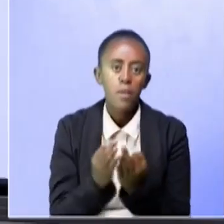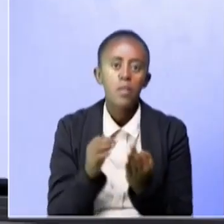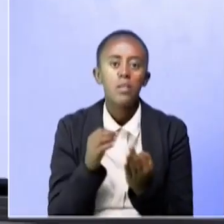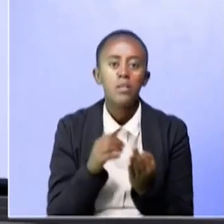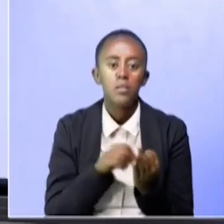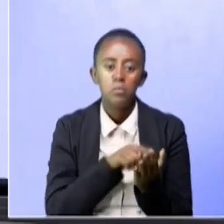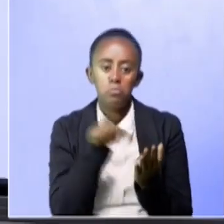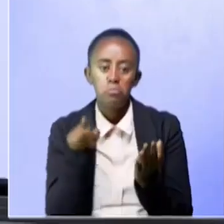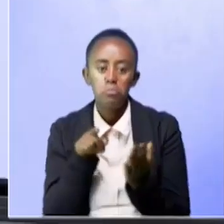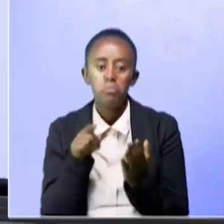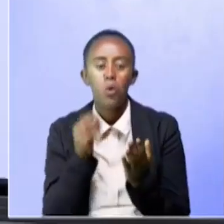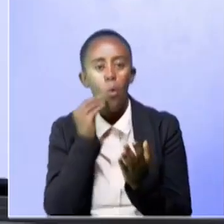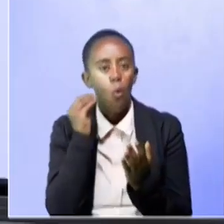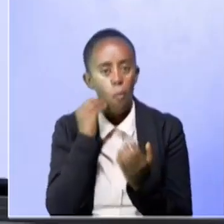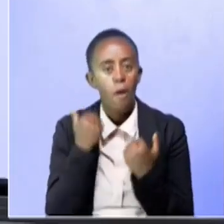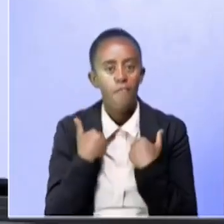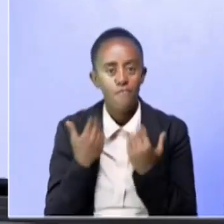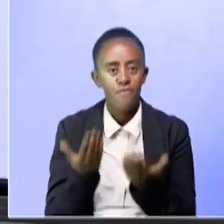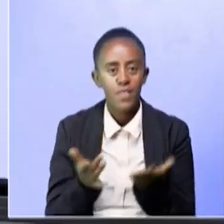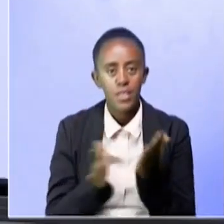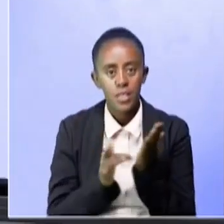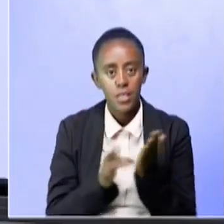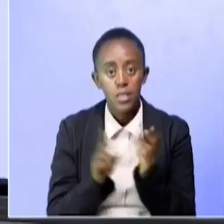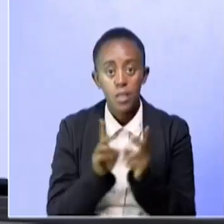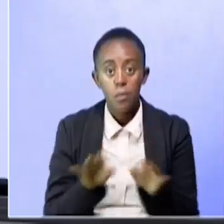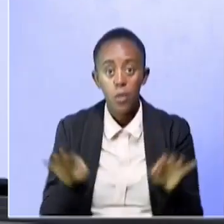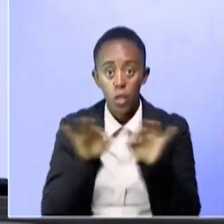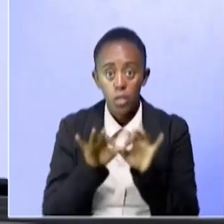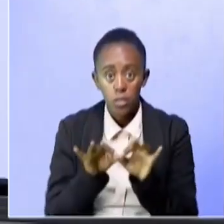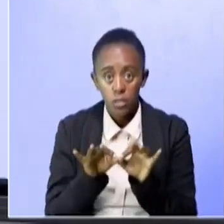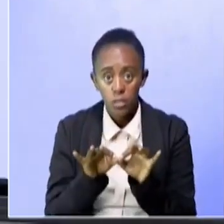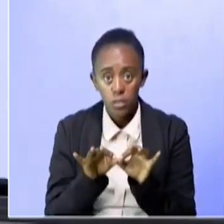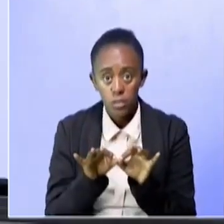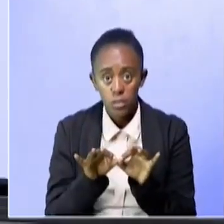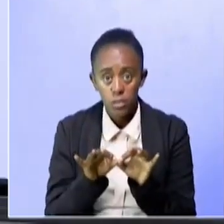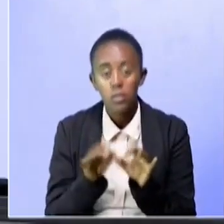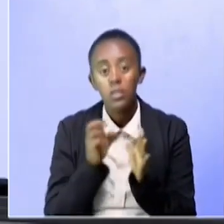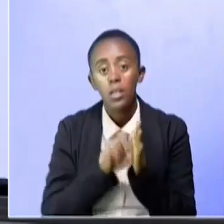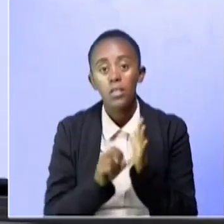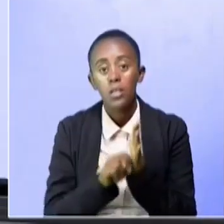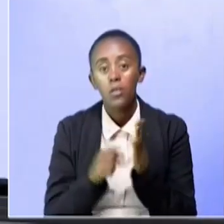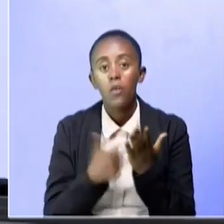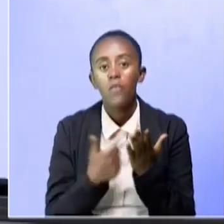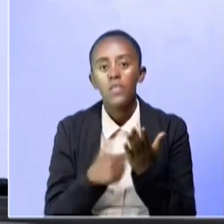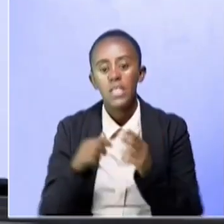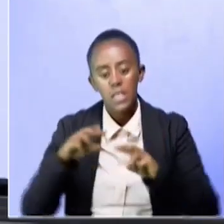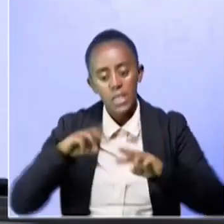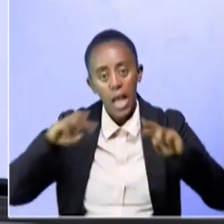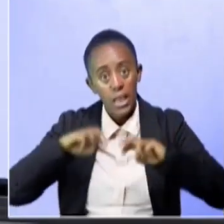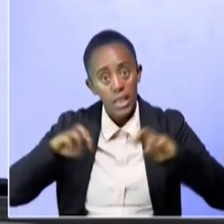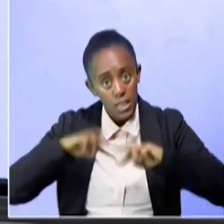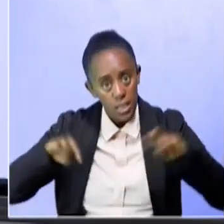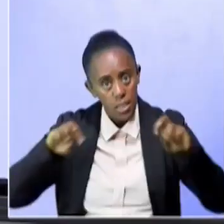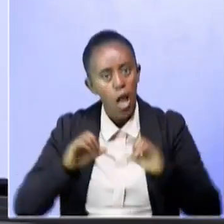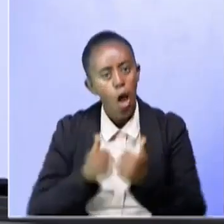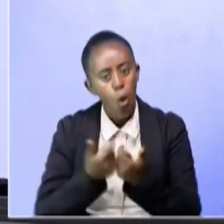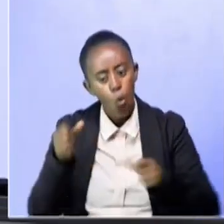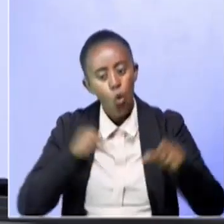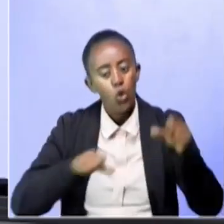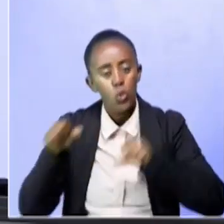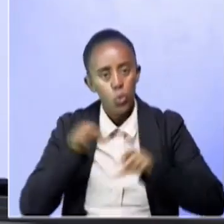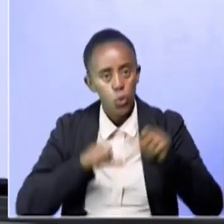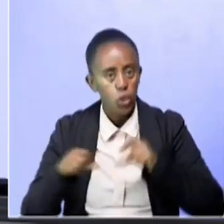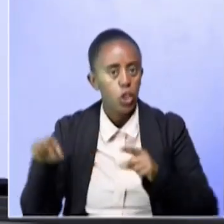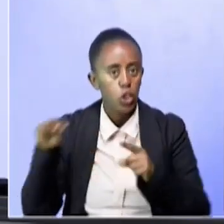this technology at hand. That is the importance of what? That is the result of these scientists, how they are contributing